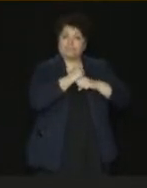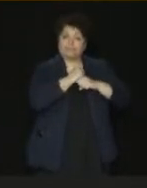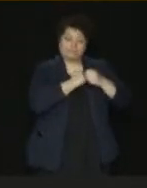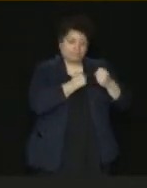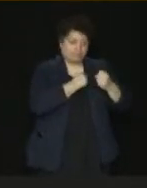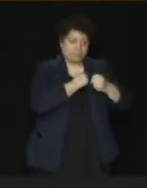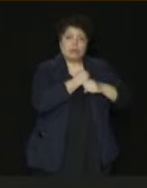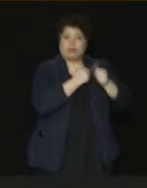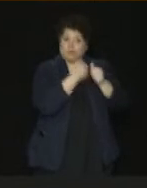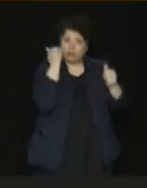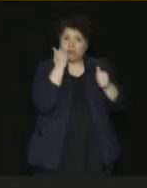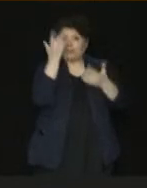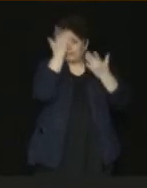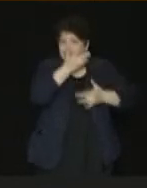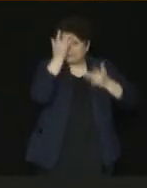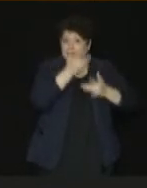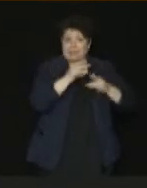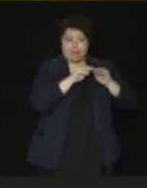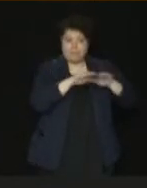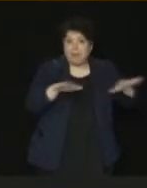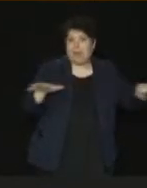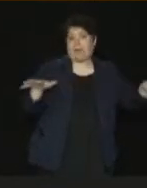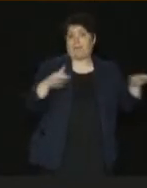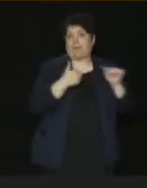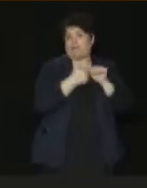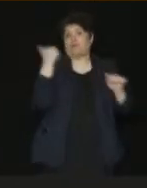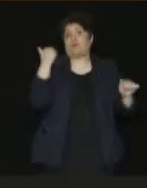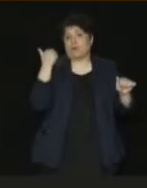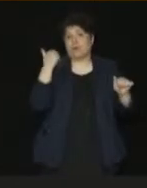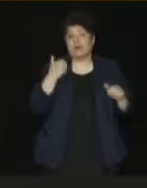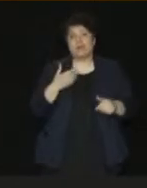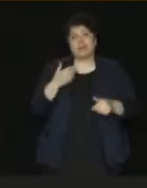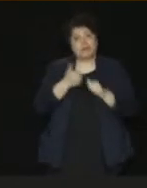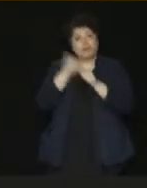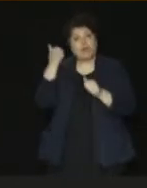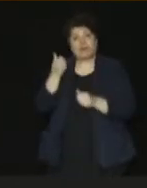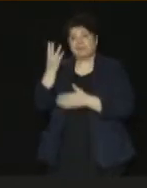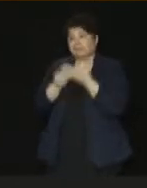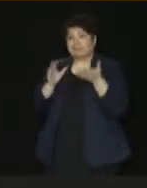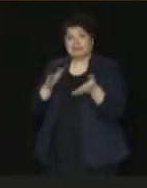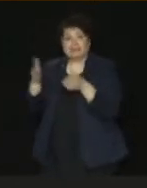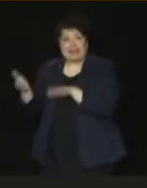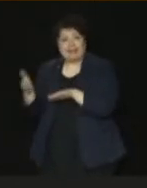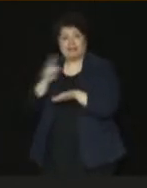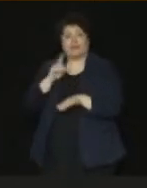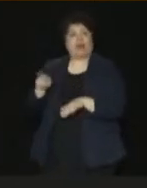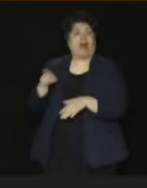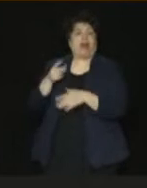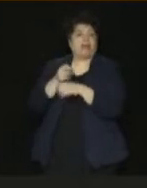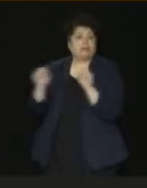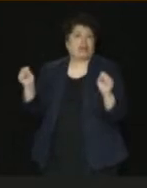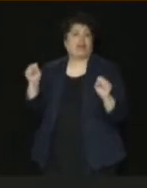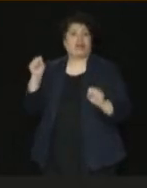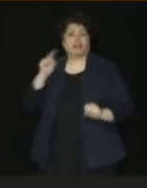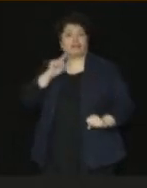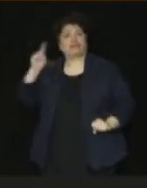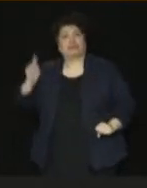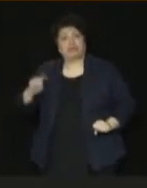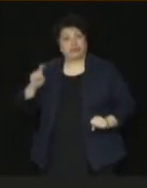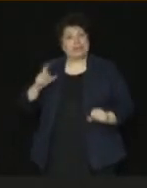more people from being infected, to prevent more people of dying uselessly or needlessly. And that is why we are